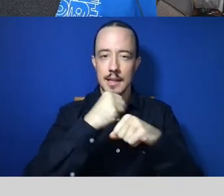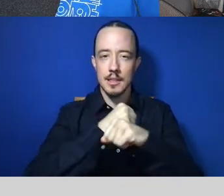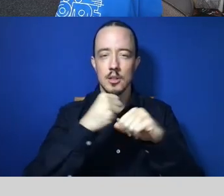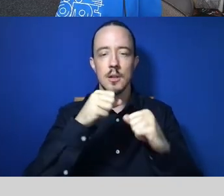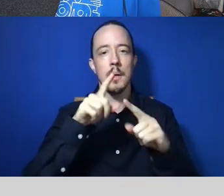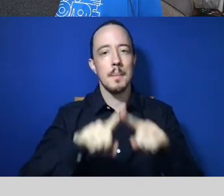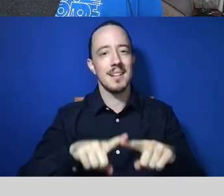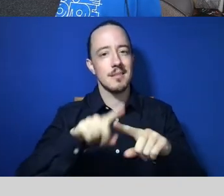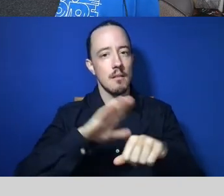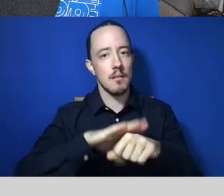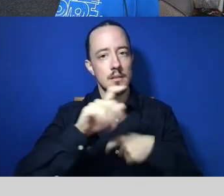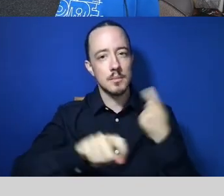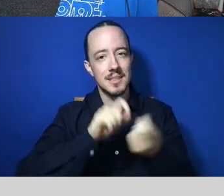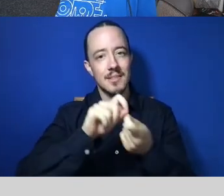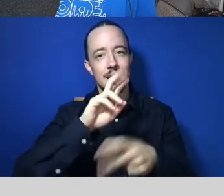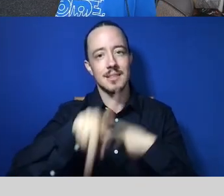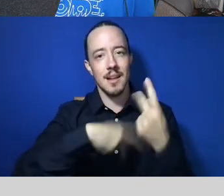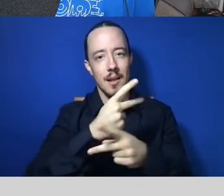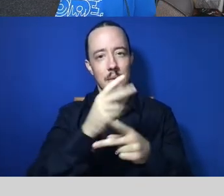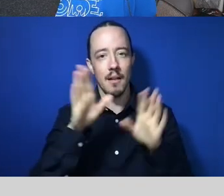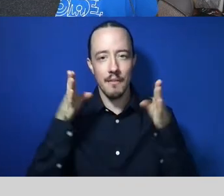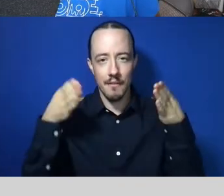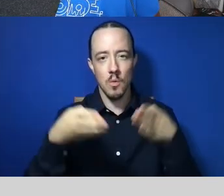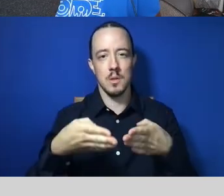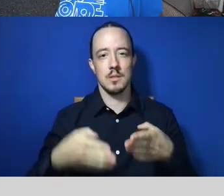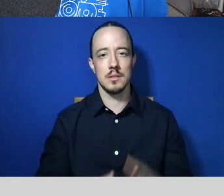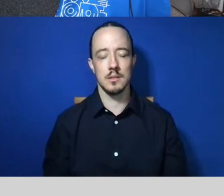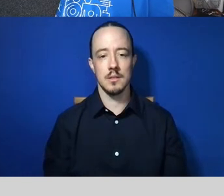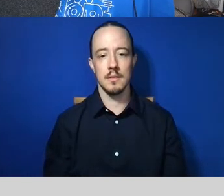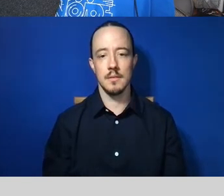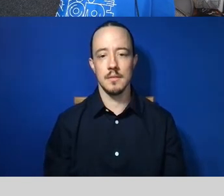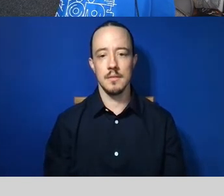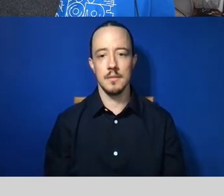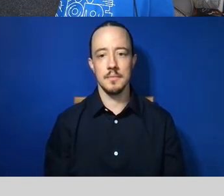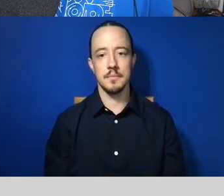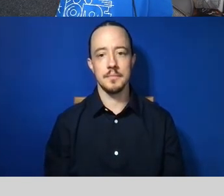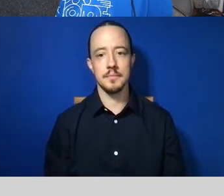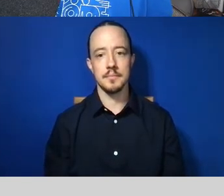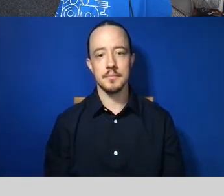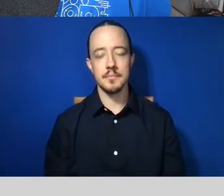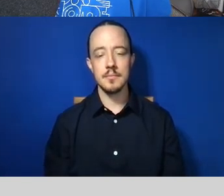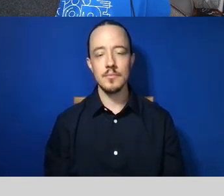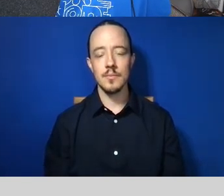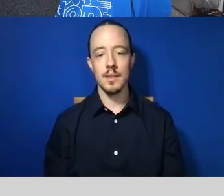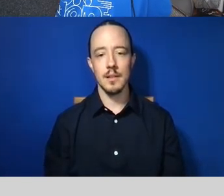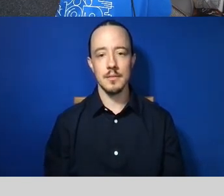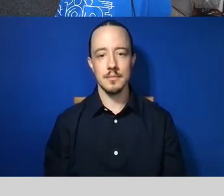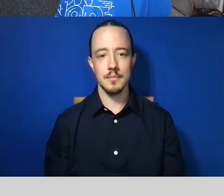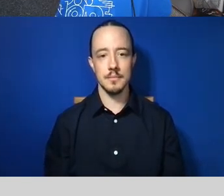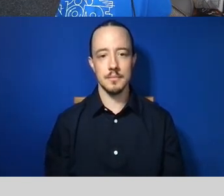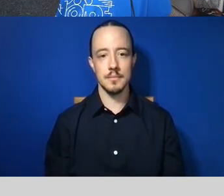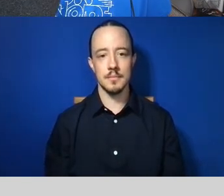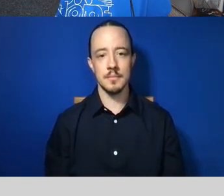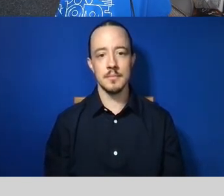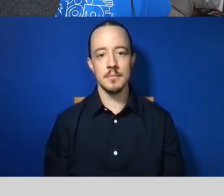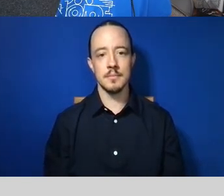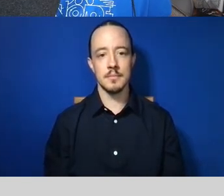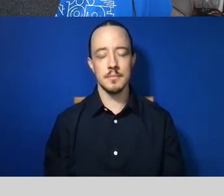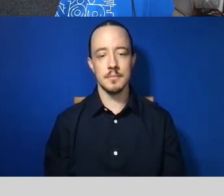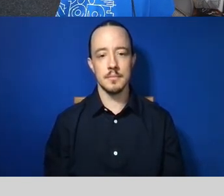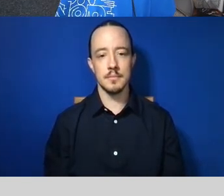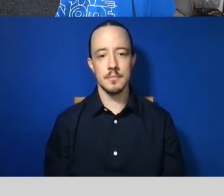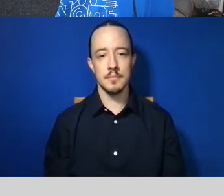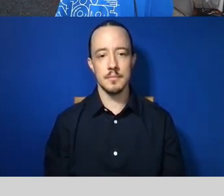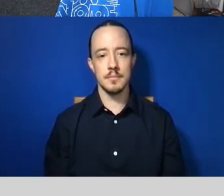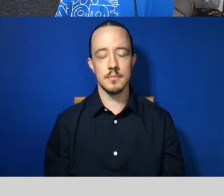data based on a particular piece. So before we go further, so I don't have to keep calling